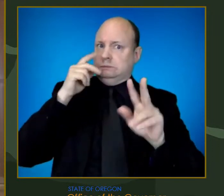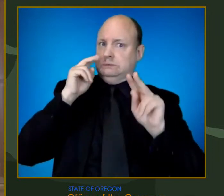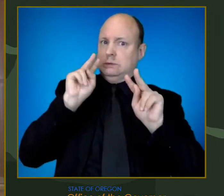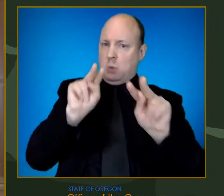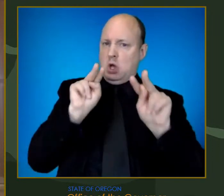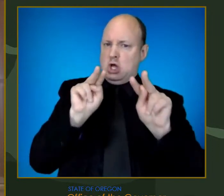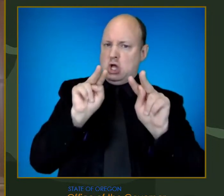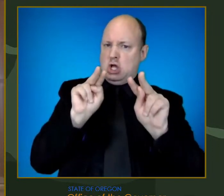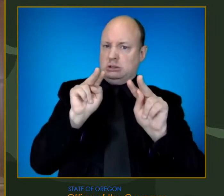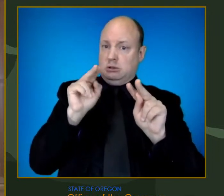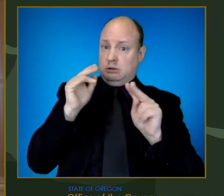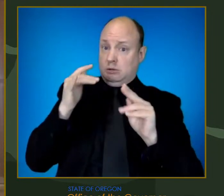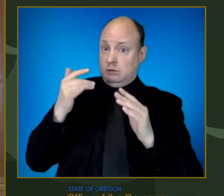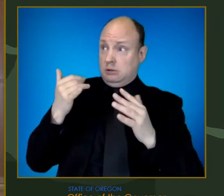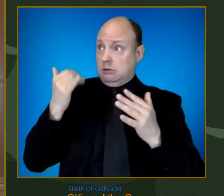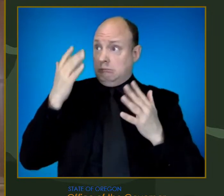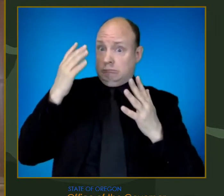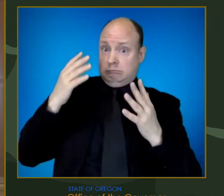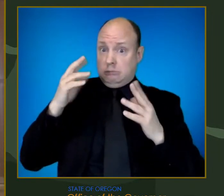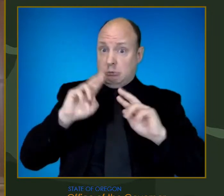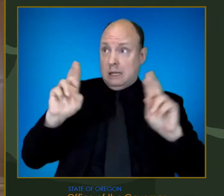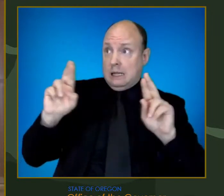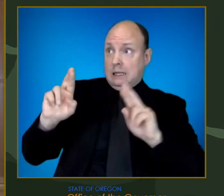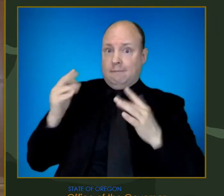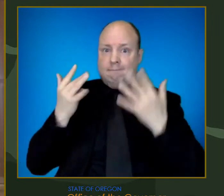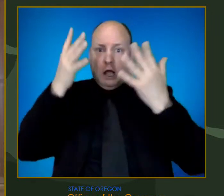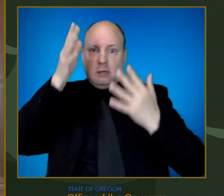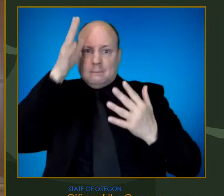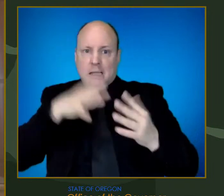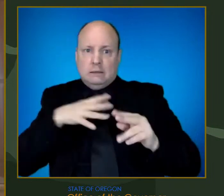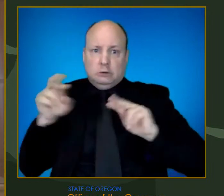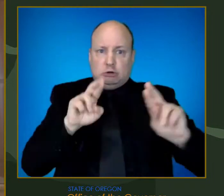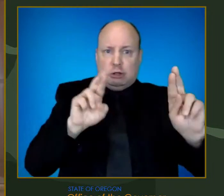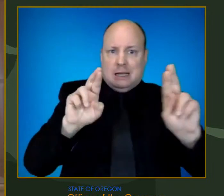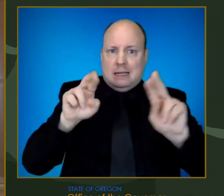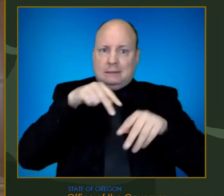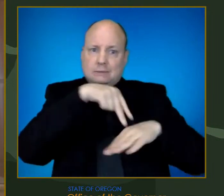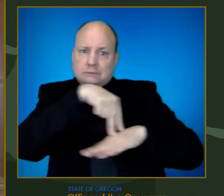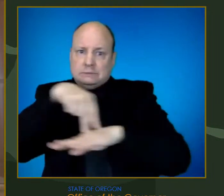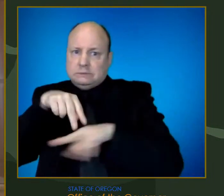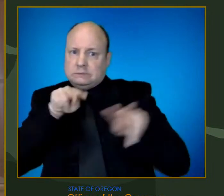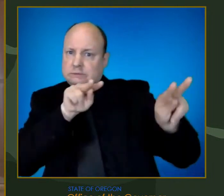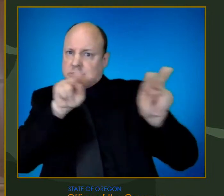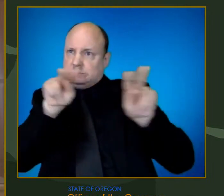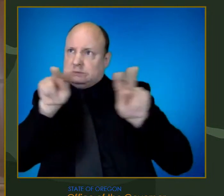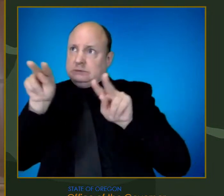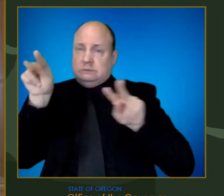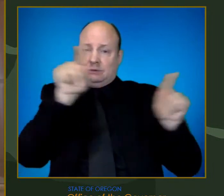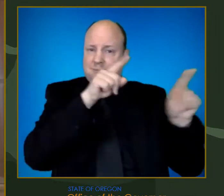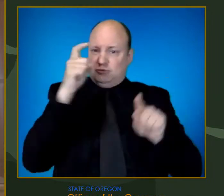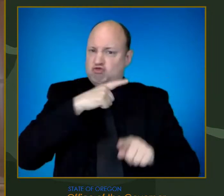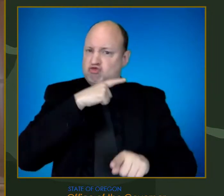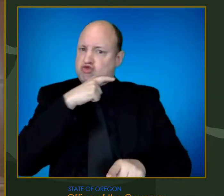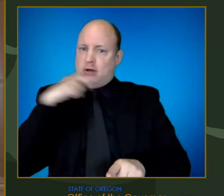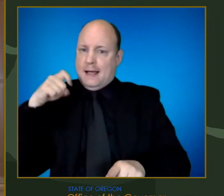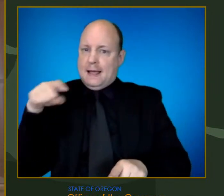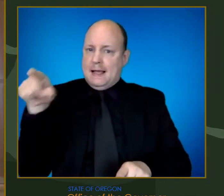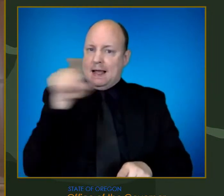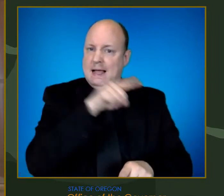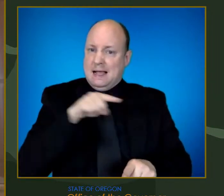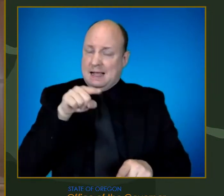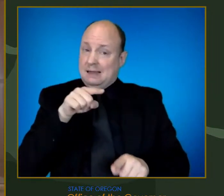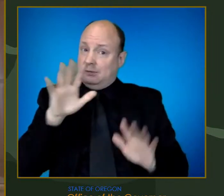wildfire. We learned the hard way last year just how quickly things can spiral. Be prepared and stay